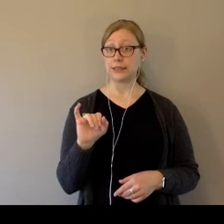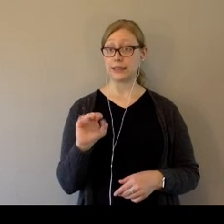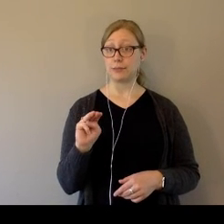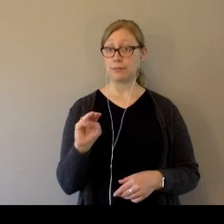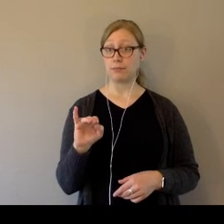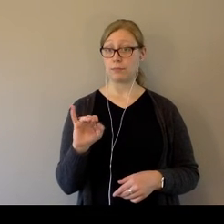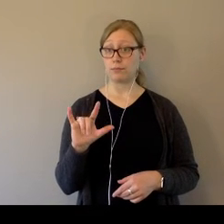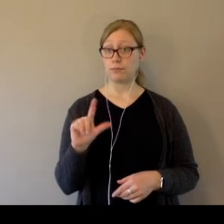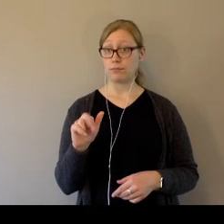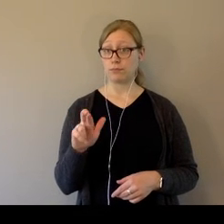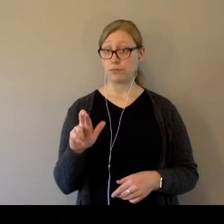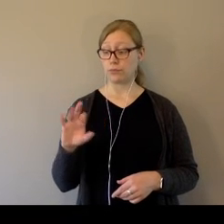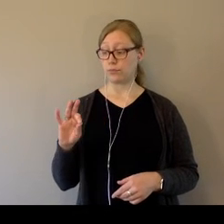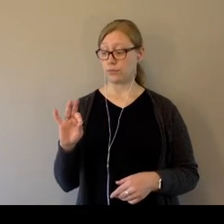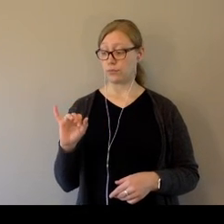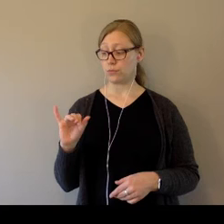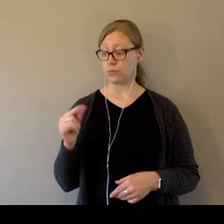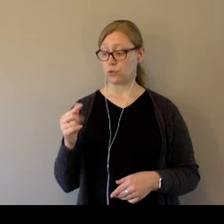rectangle